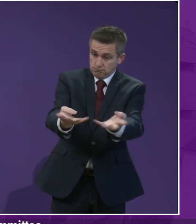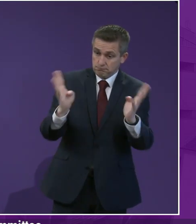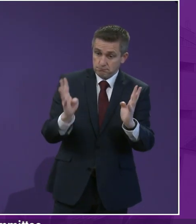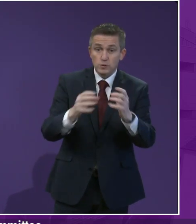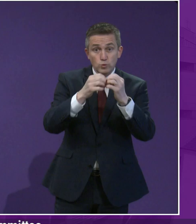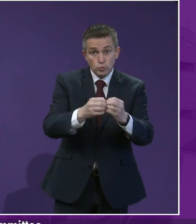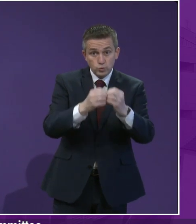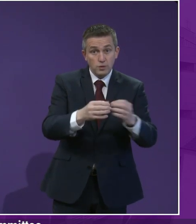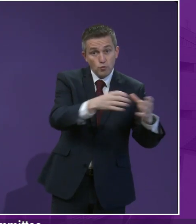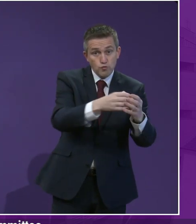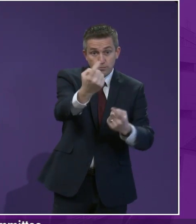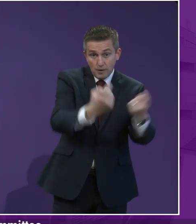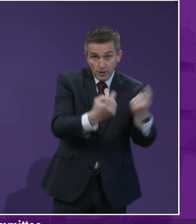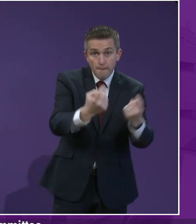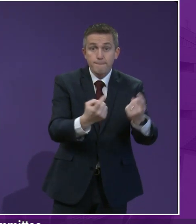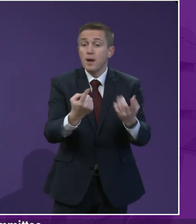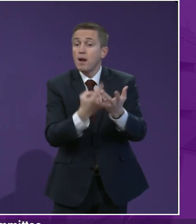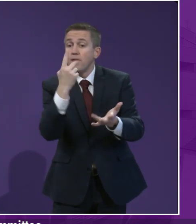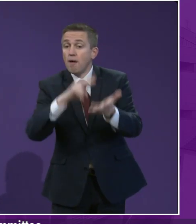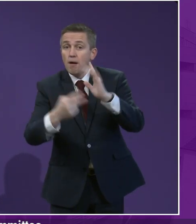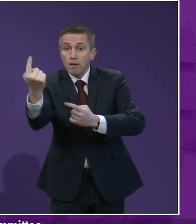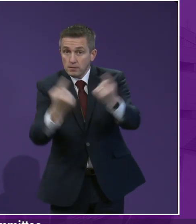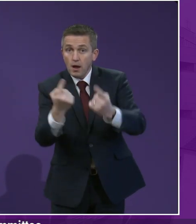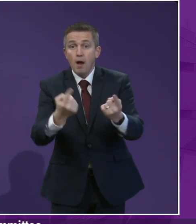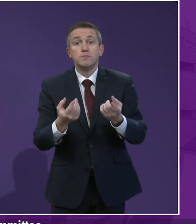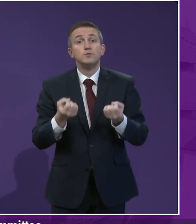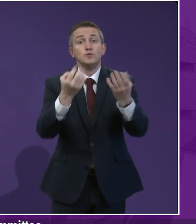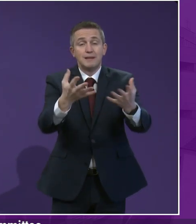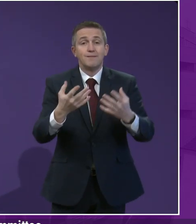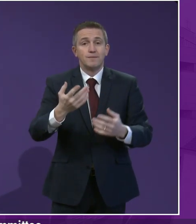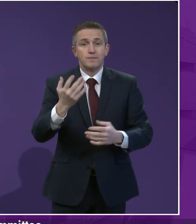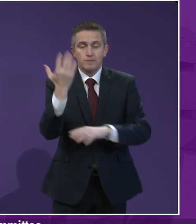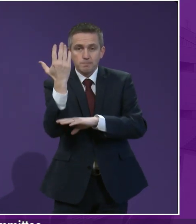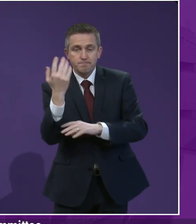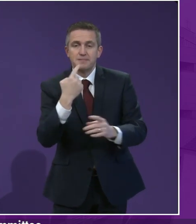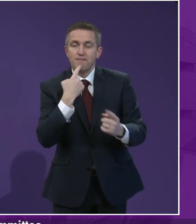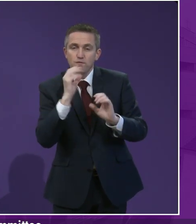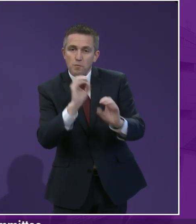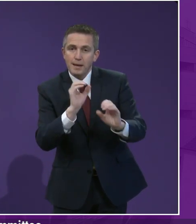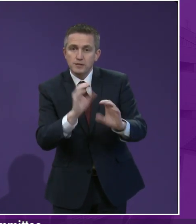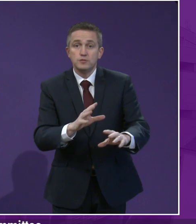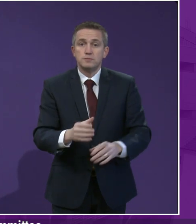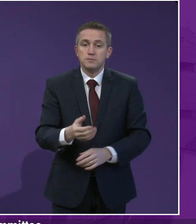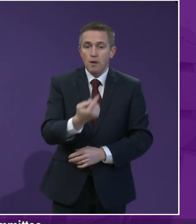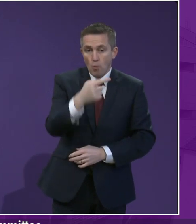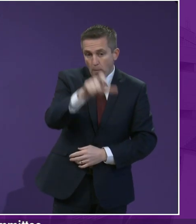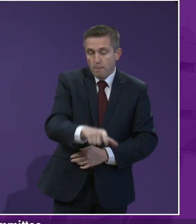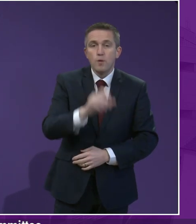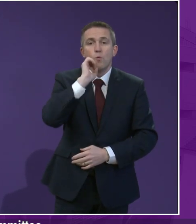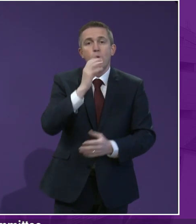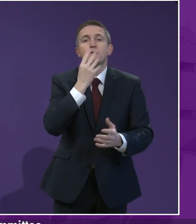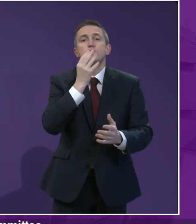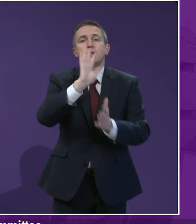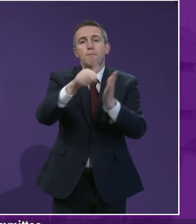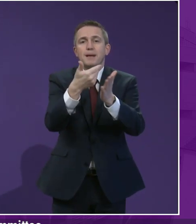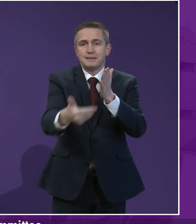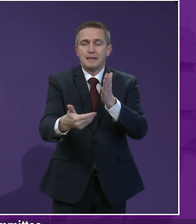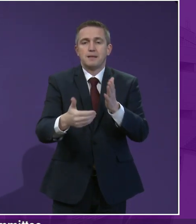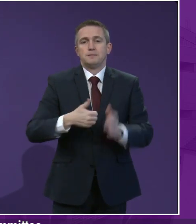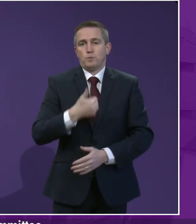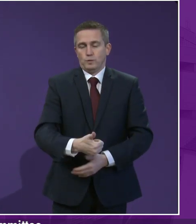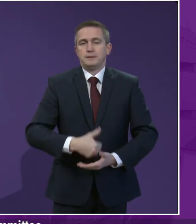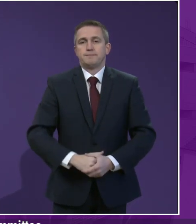about access in university, using the widening access agenda for people with disabilities and people who use BSL. And this